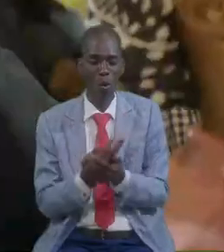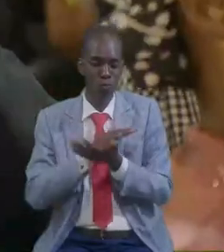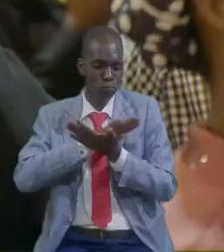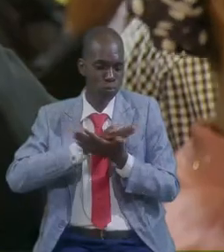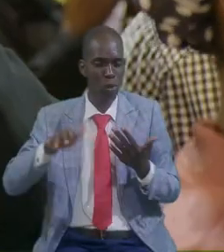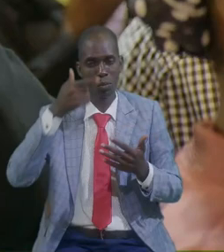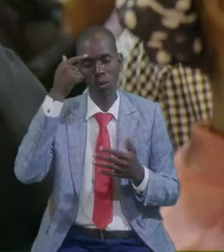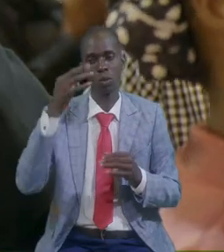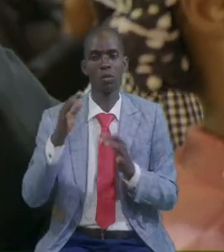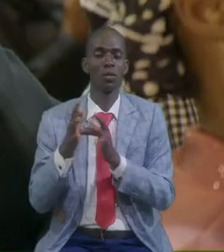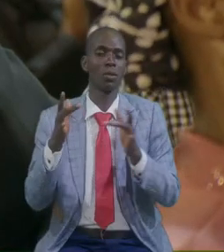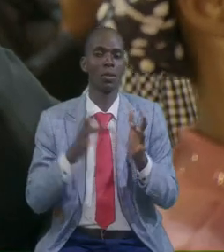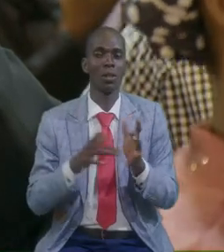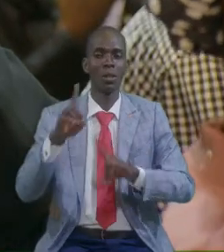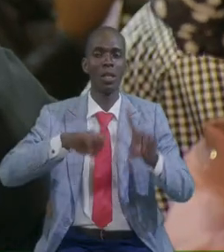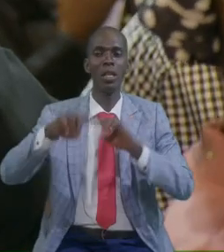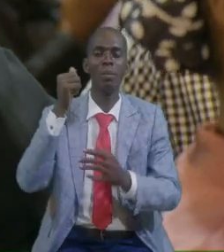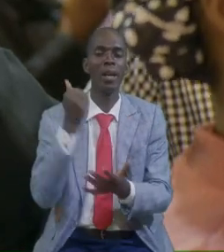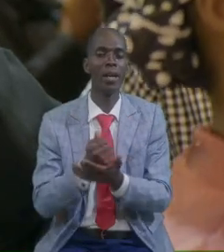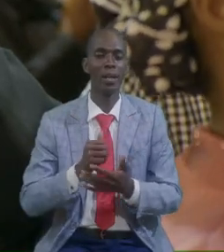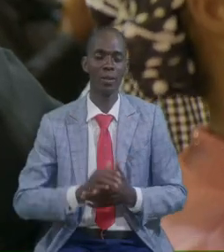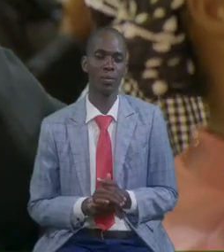Jesus. Amen.